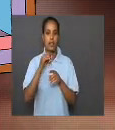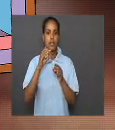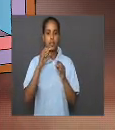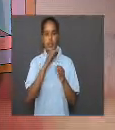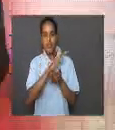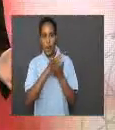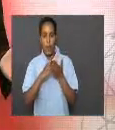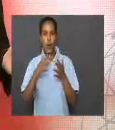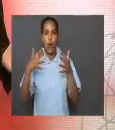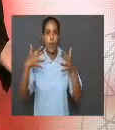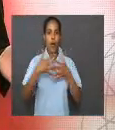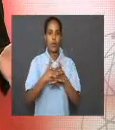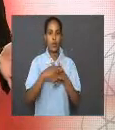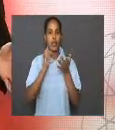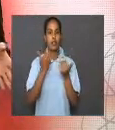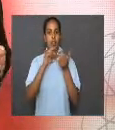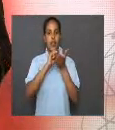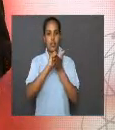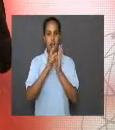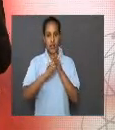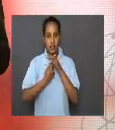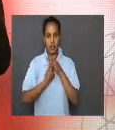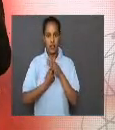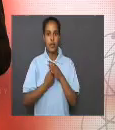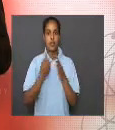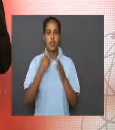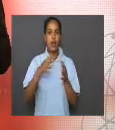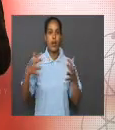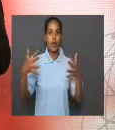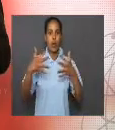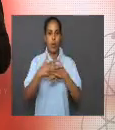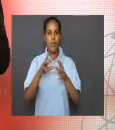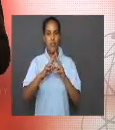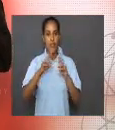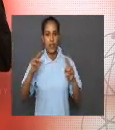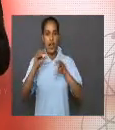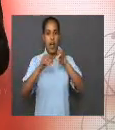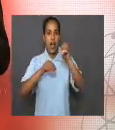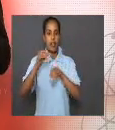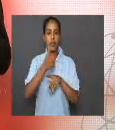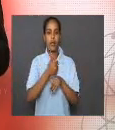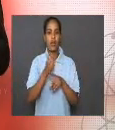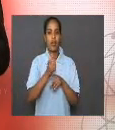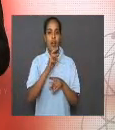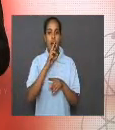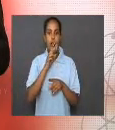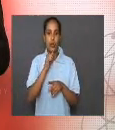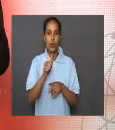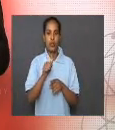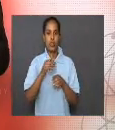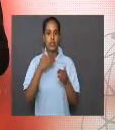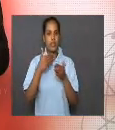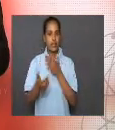compounds. Let us get started. The compounds of very active metals are not easy